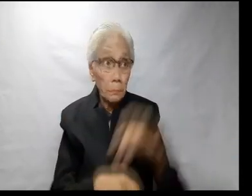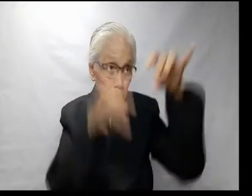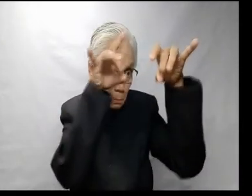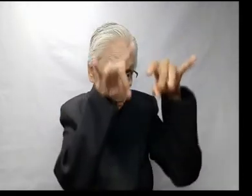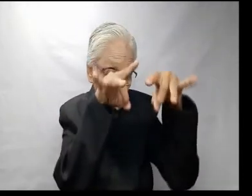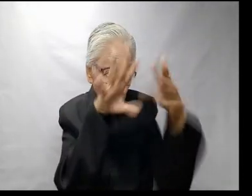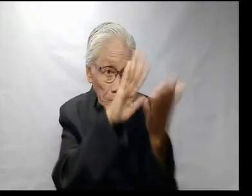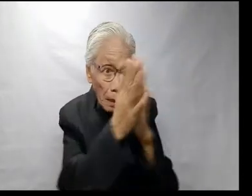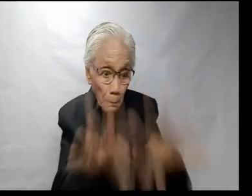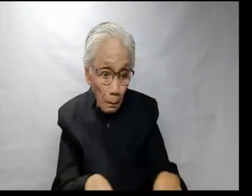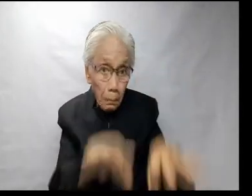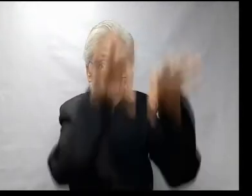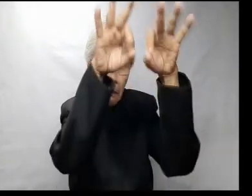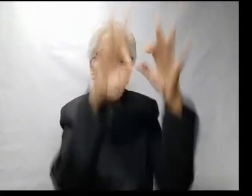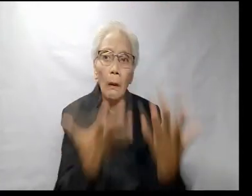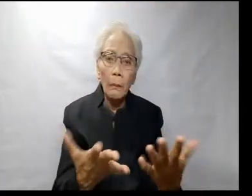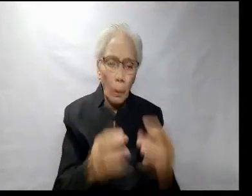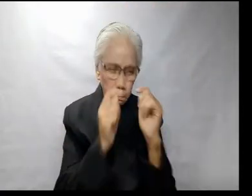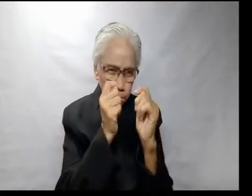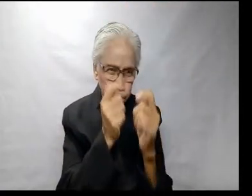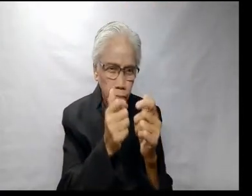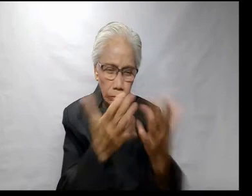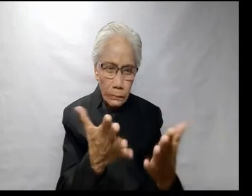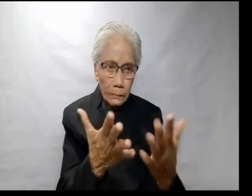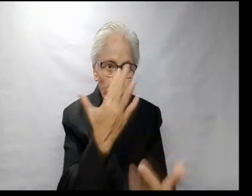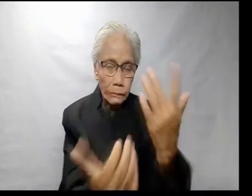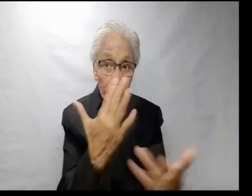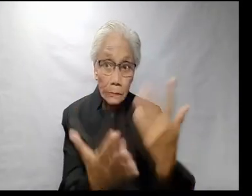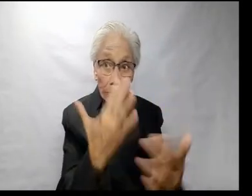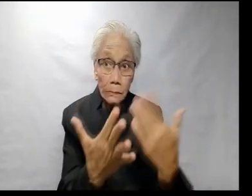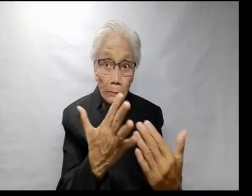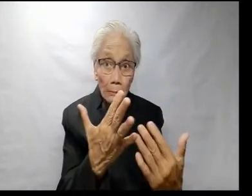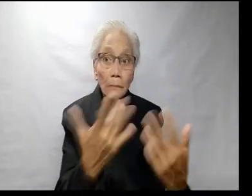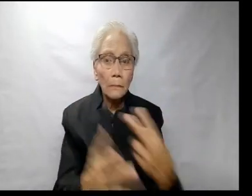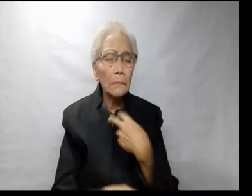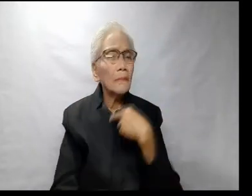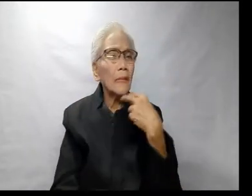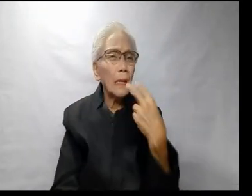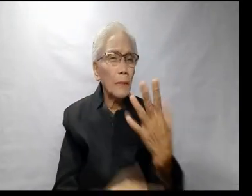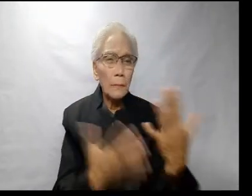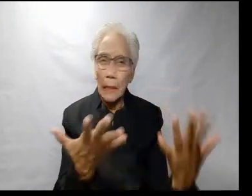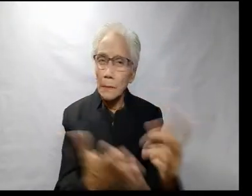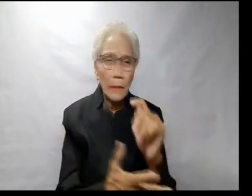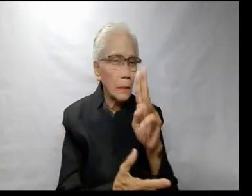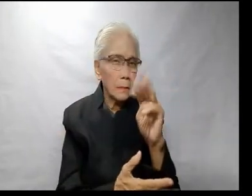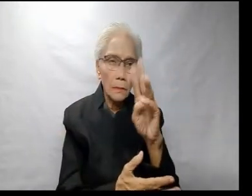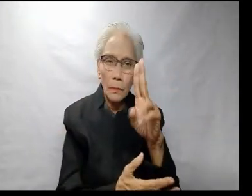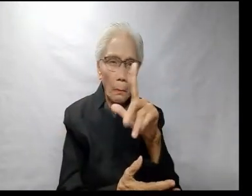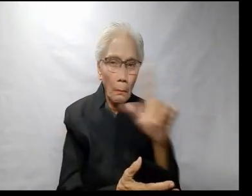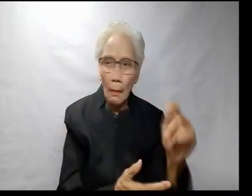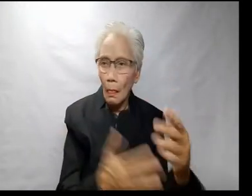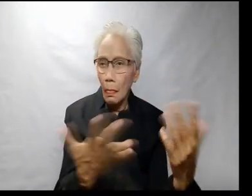an avalanche, a drop becomes a flood, a spark becomes a fire, and a single